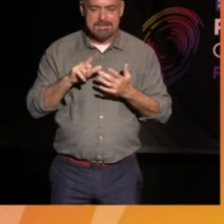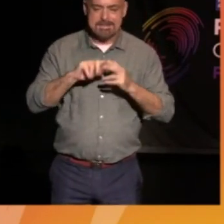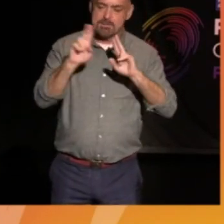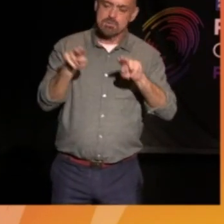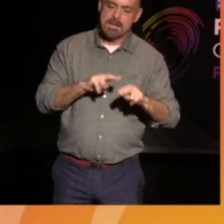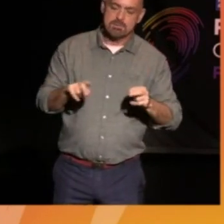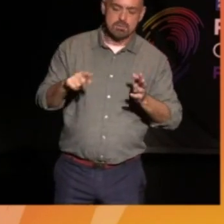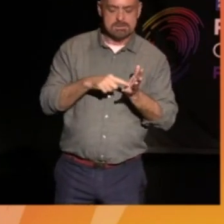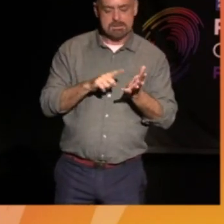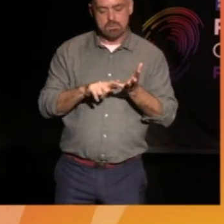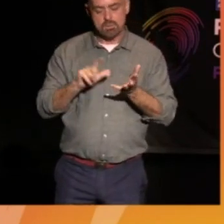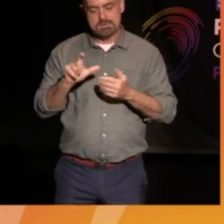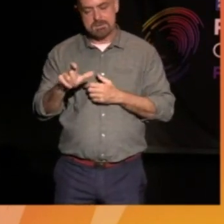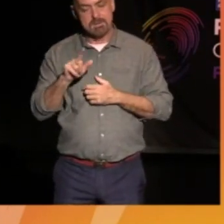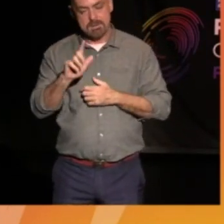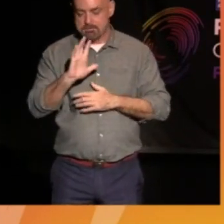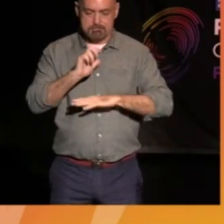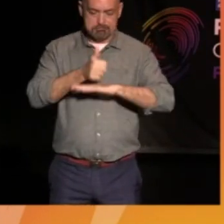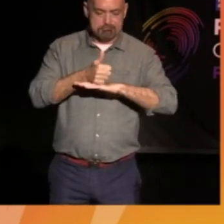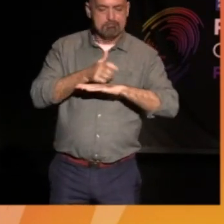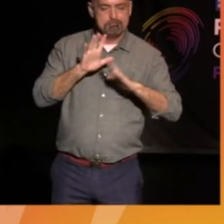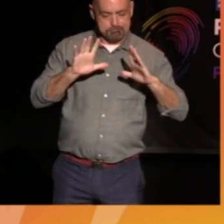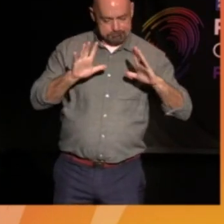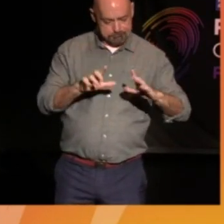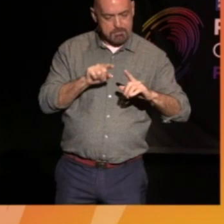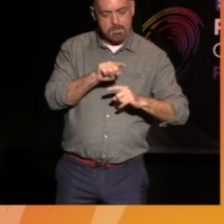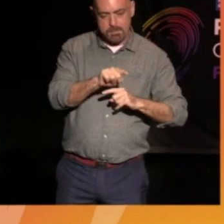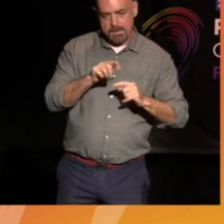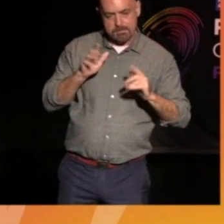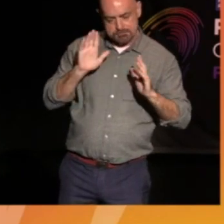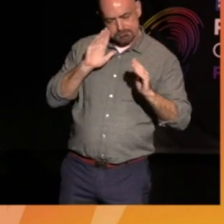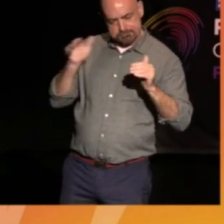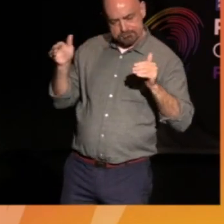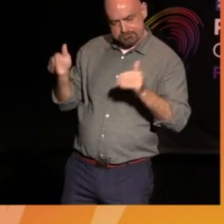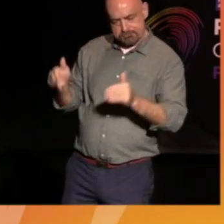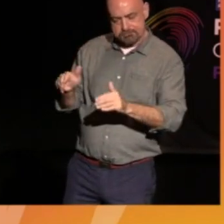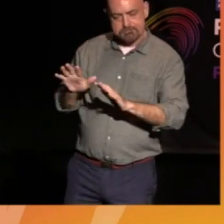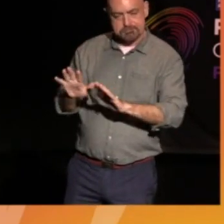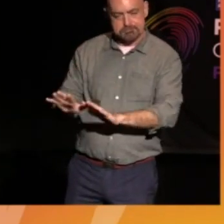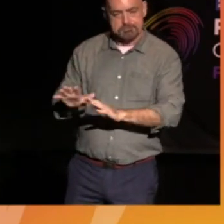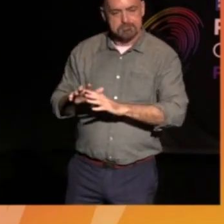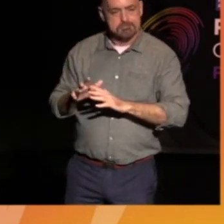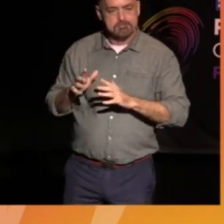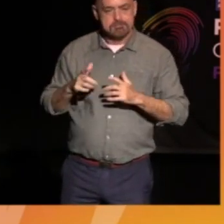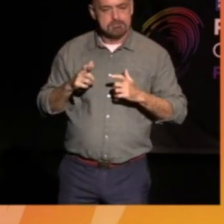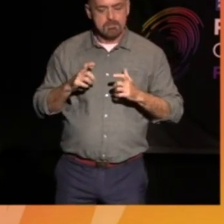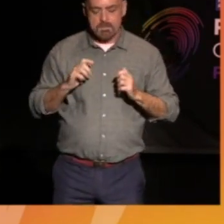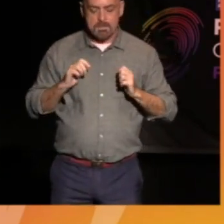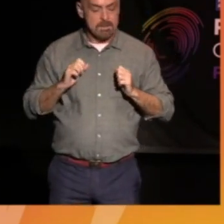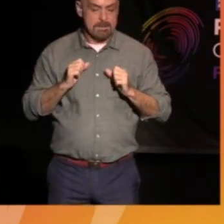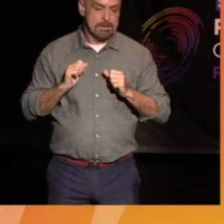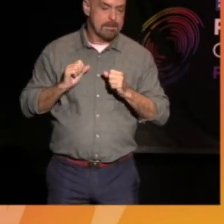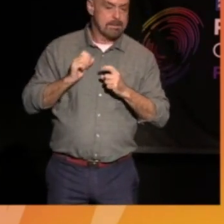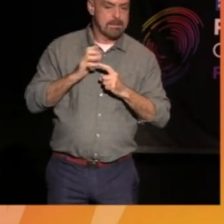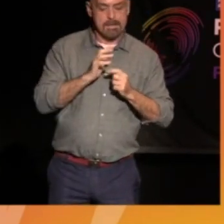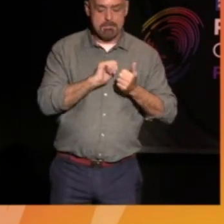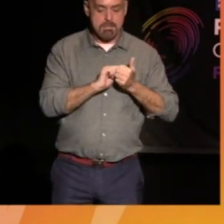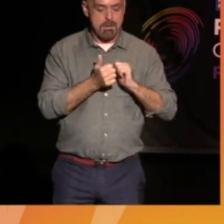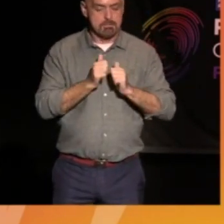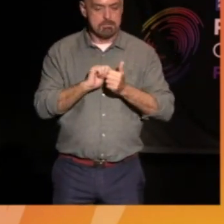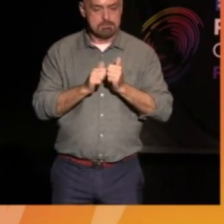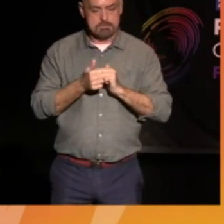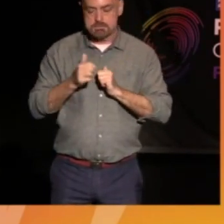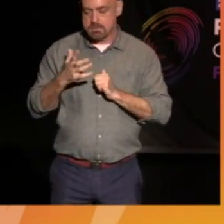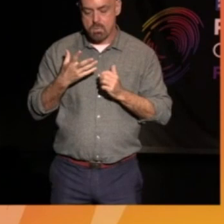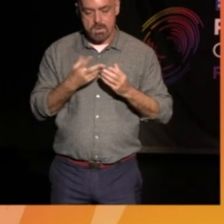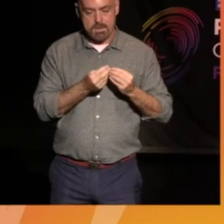Congress, Confederation, they are the key partners in our fight against child labor since the beginning.